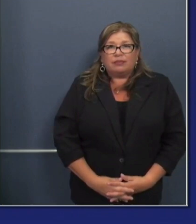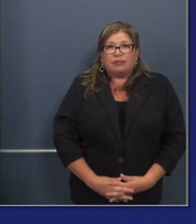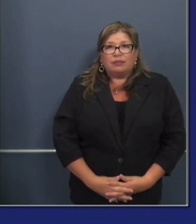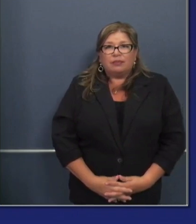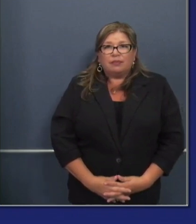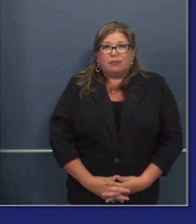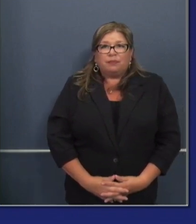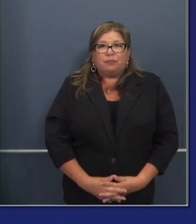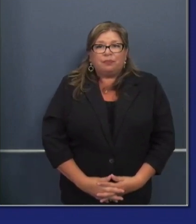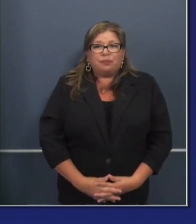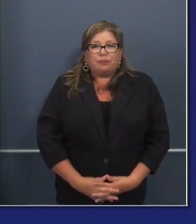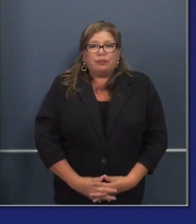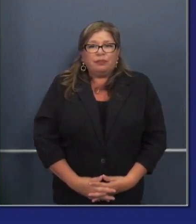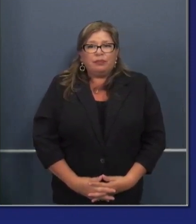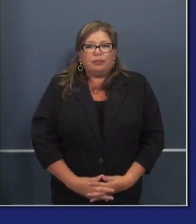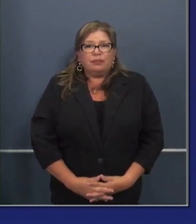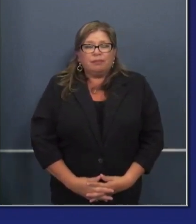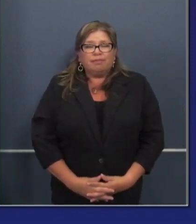Thank you, Governor.